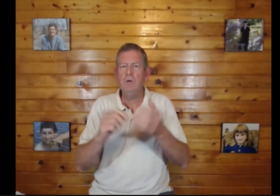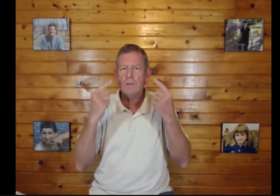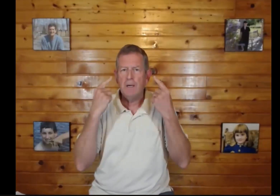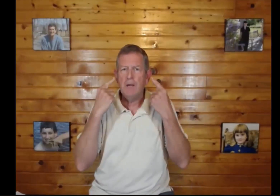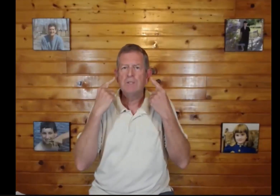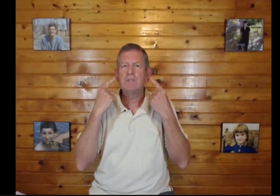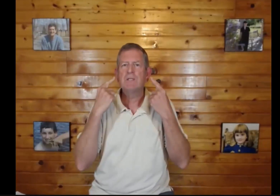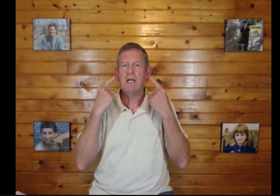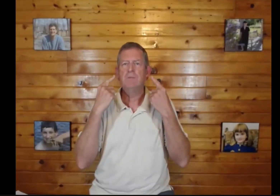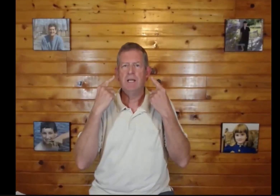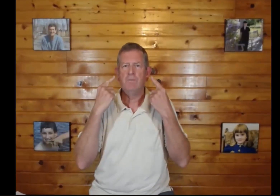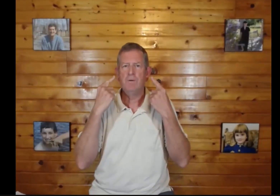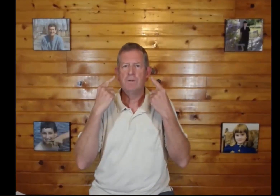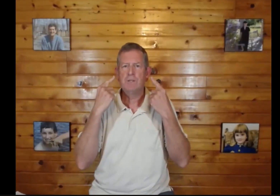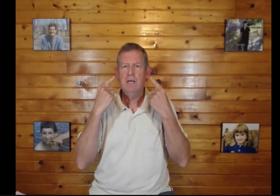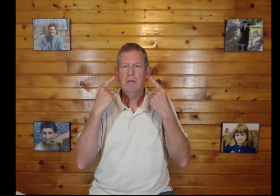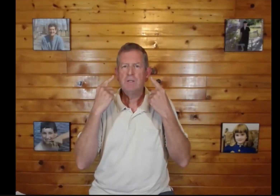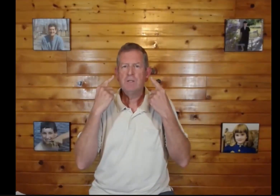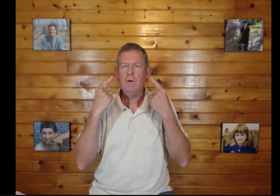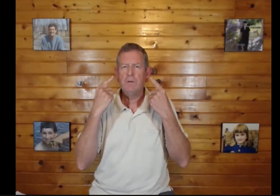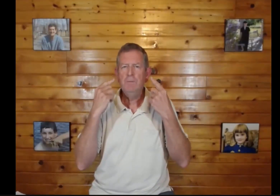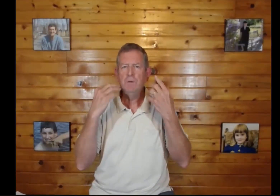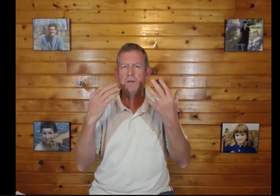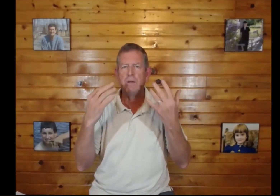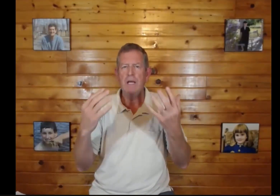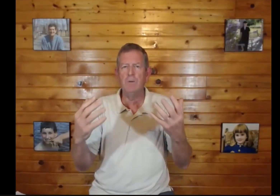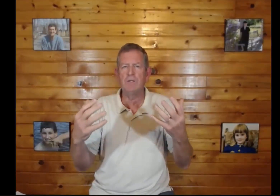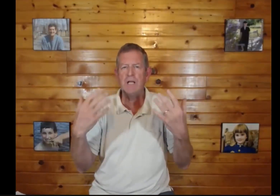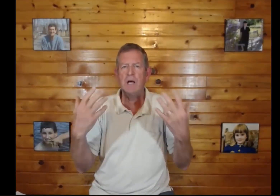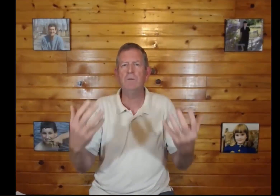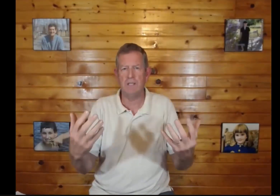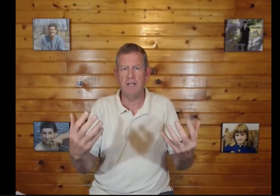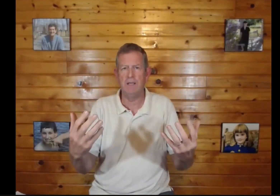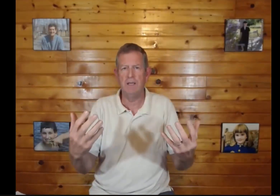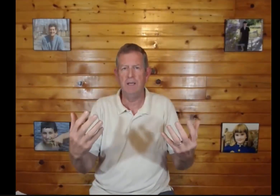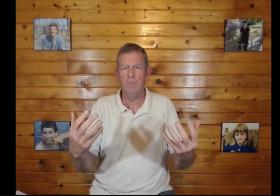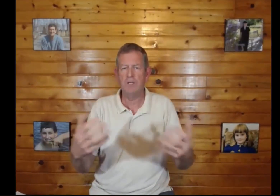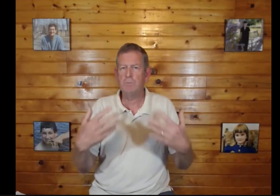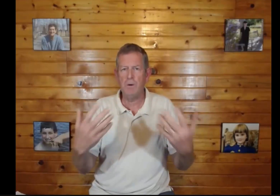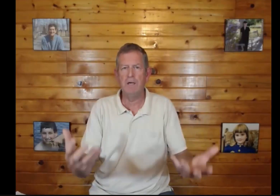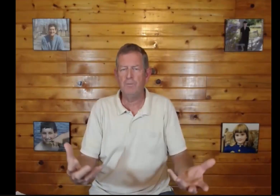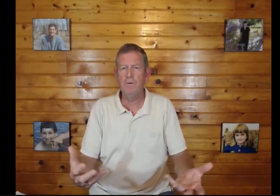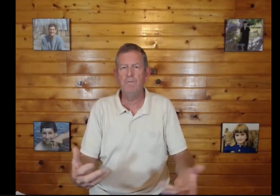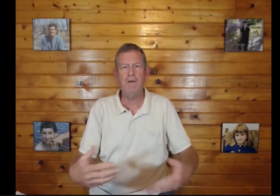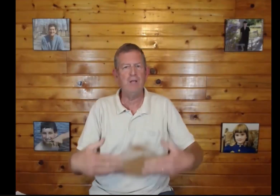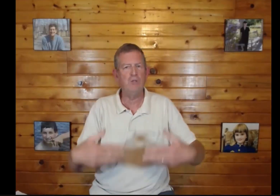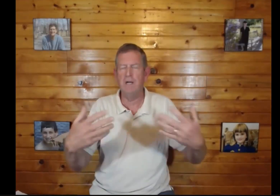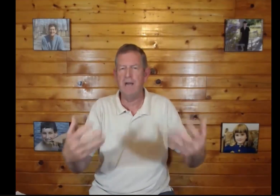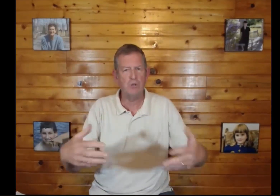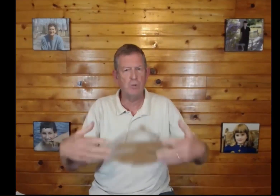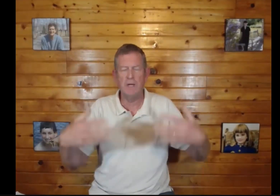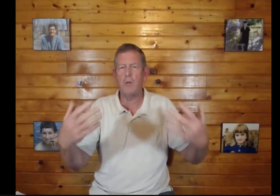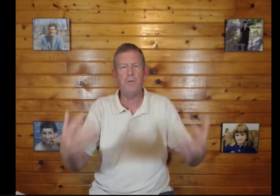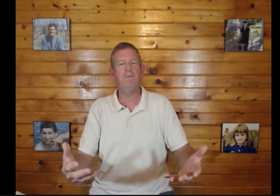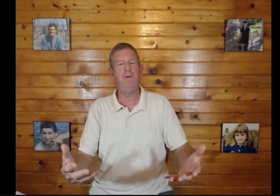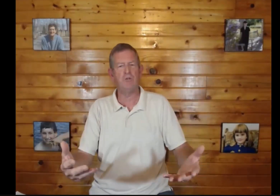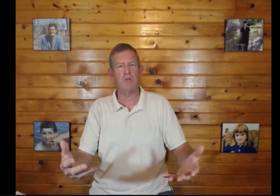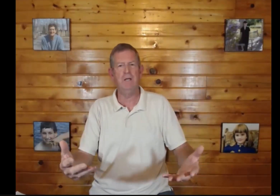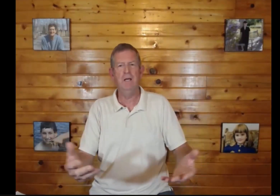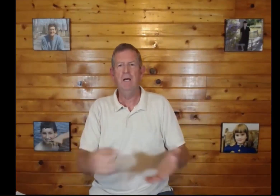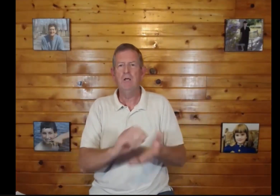until you know what the language sounds like first. Because if you don't know what the music of the language sounds like, when it's spoken in a fluent fashion, in a natural and